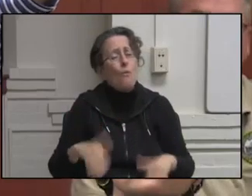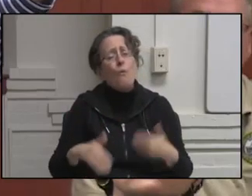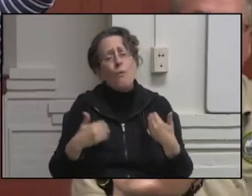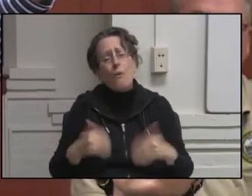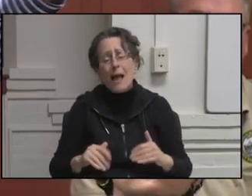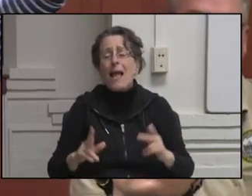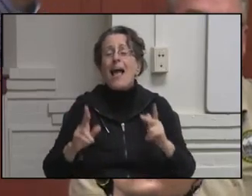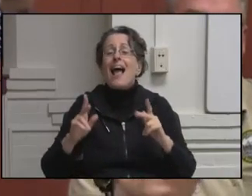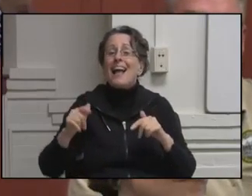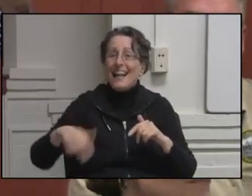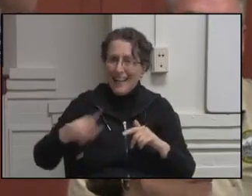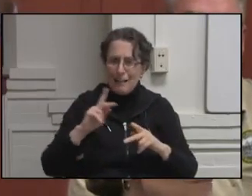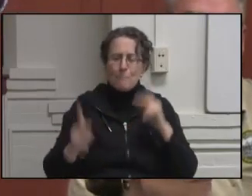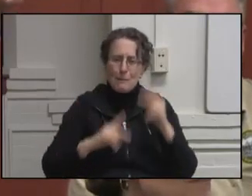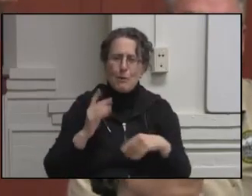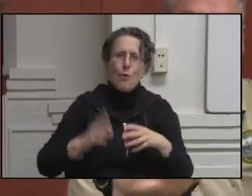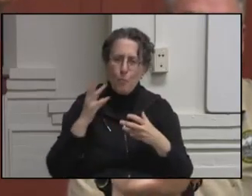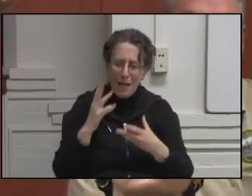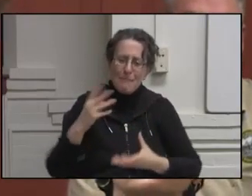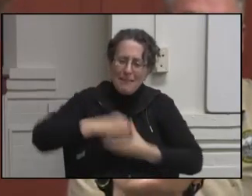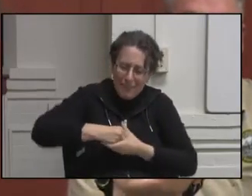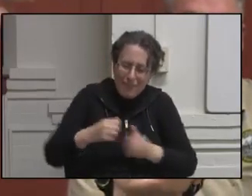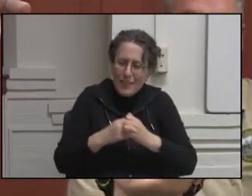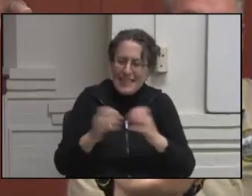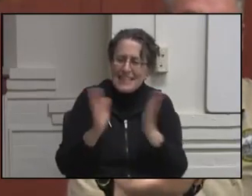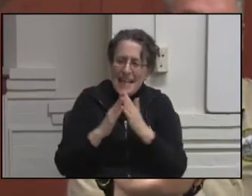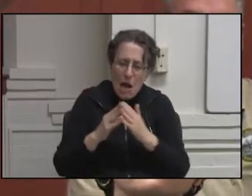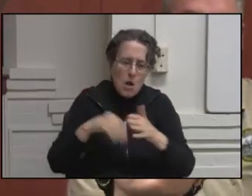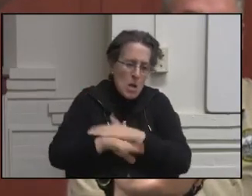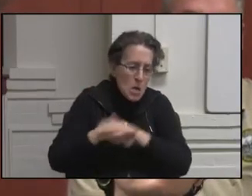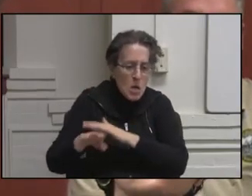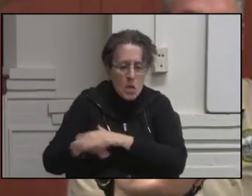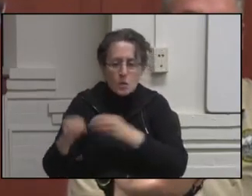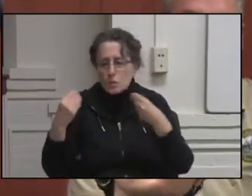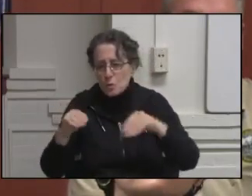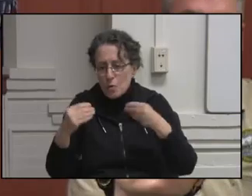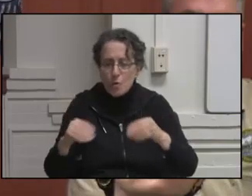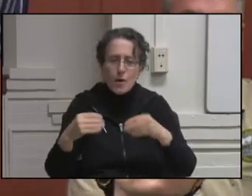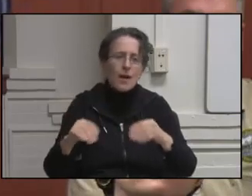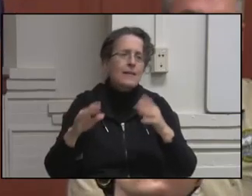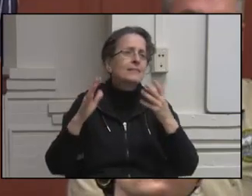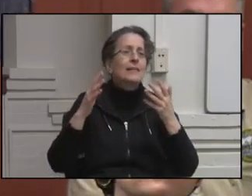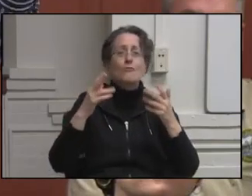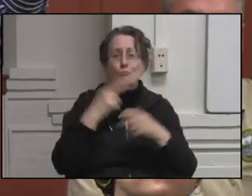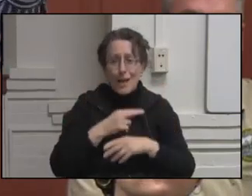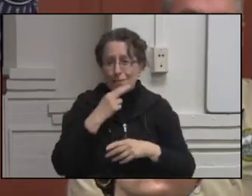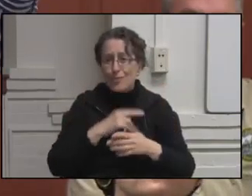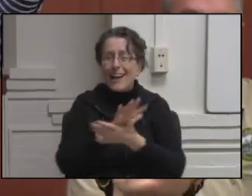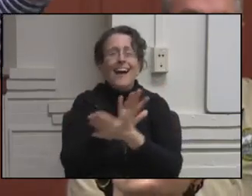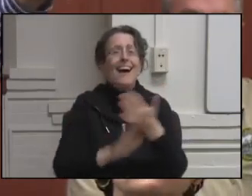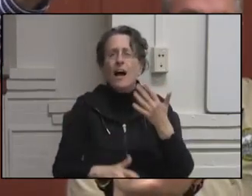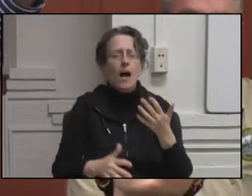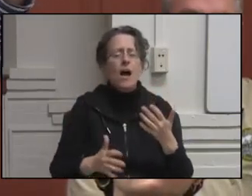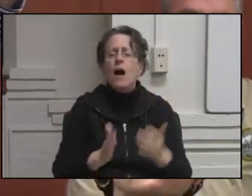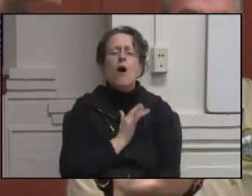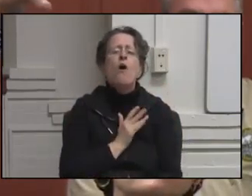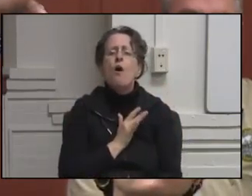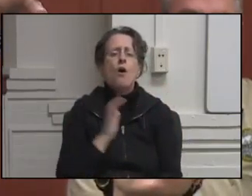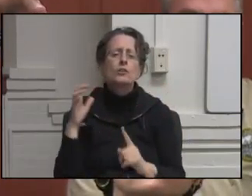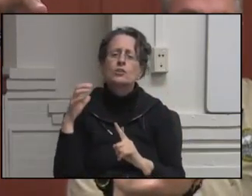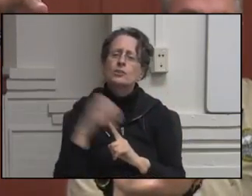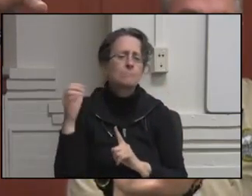to experience our local stores and vendors and restaurants, and it's really literally in the middle of our town, which I